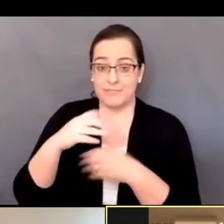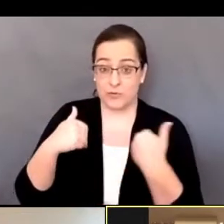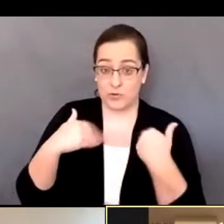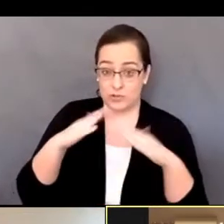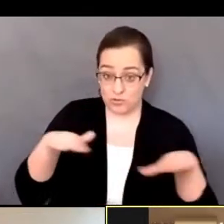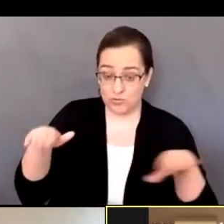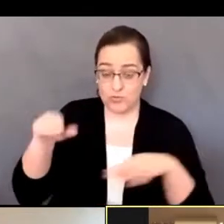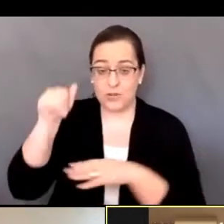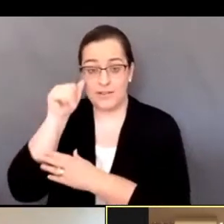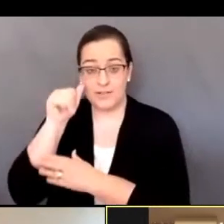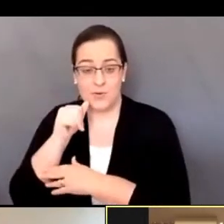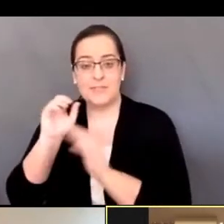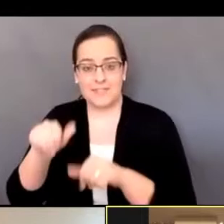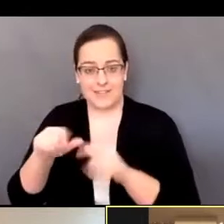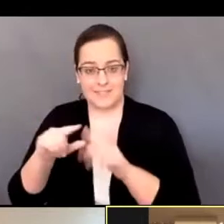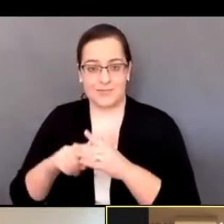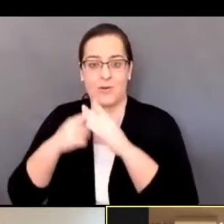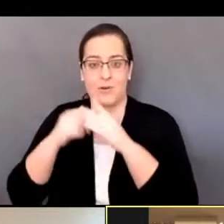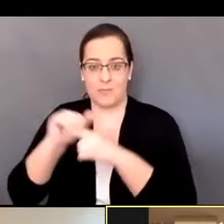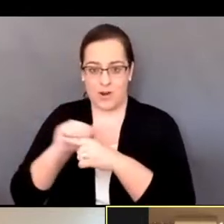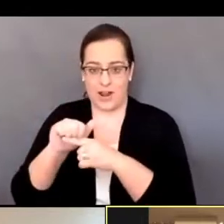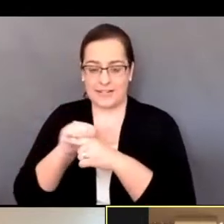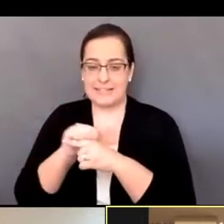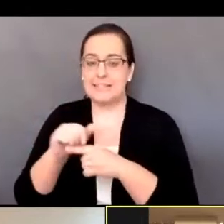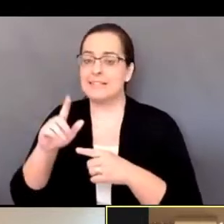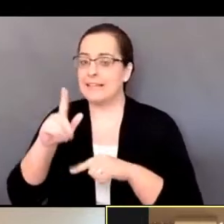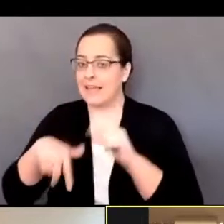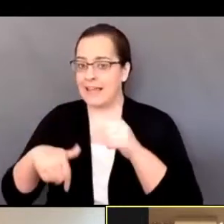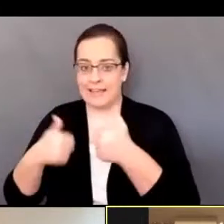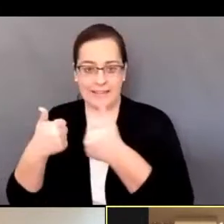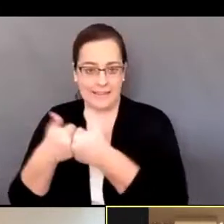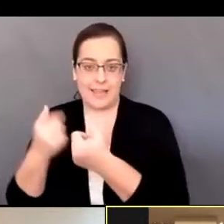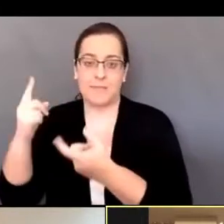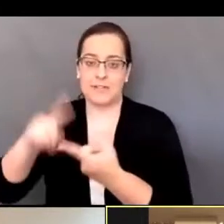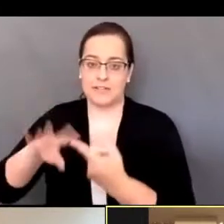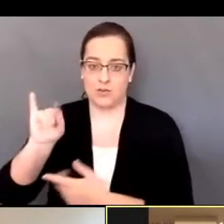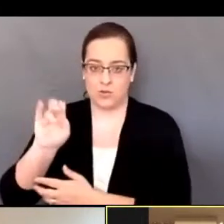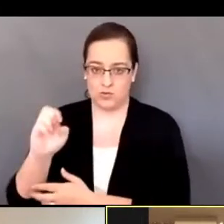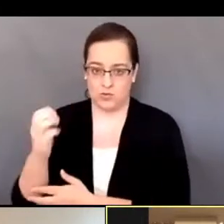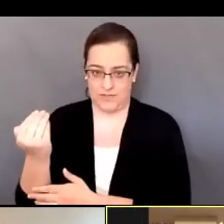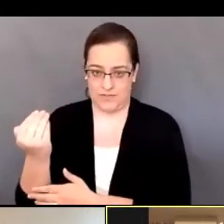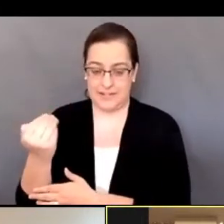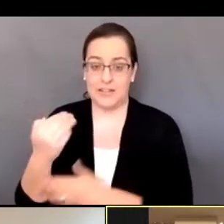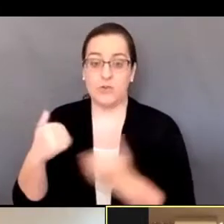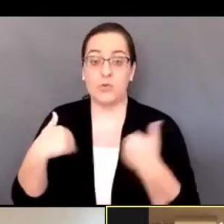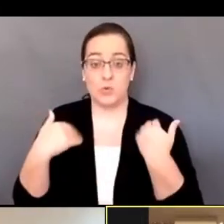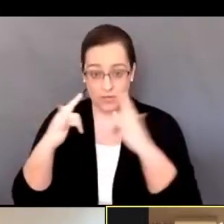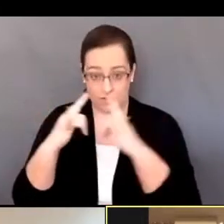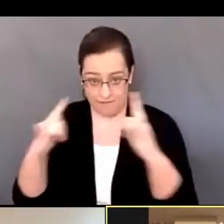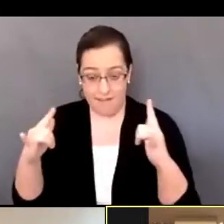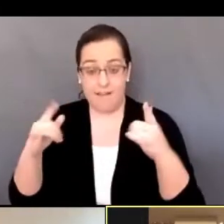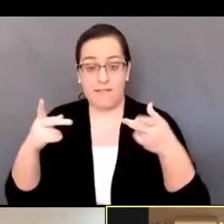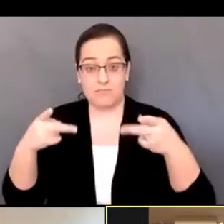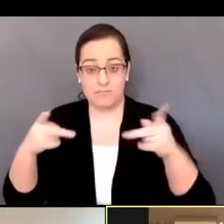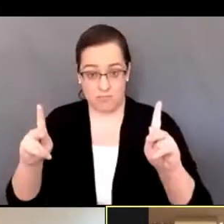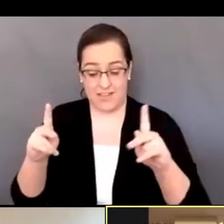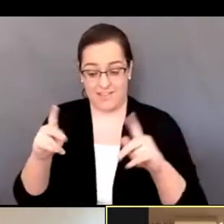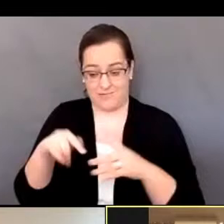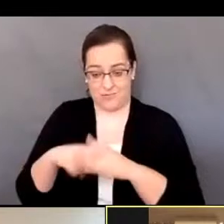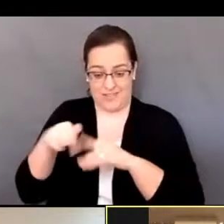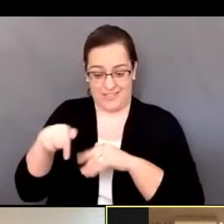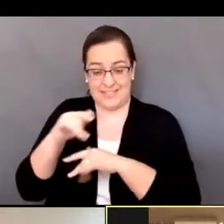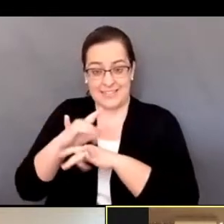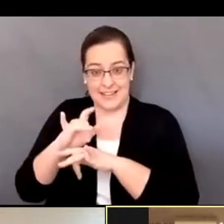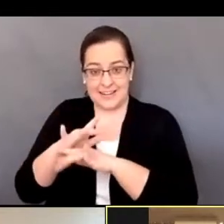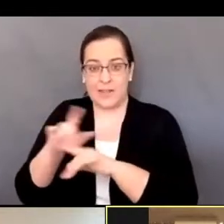practice, although no games or competitions can be held until June 15th. Youth camps, such as summer camps, will also be allowed beginning on Sunday, along with